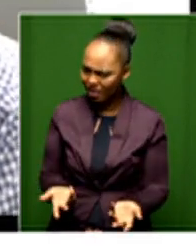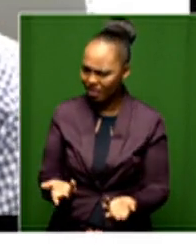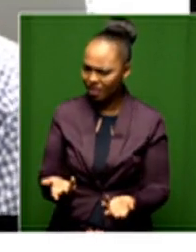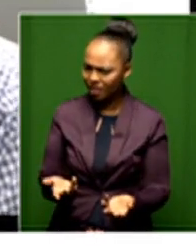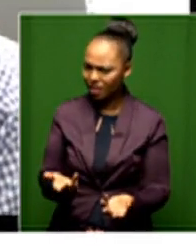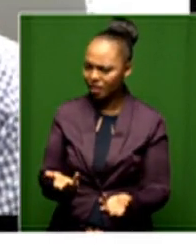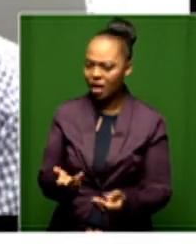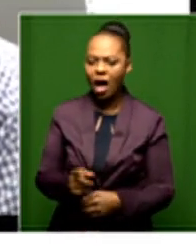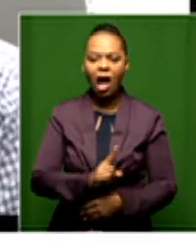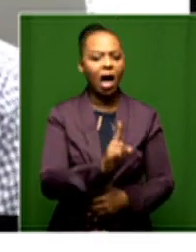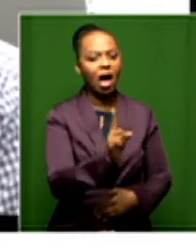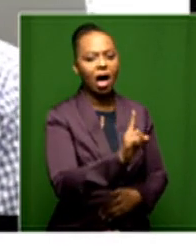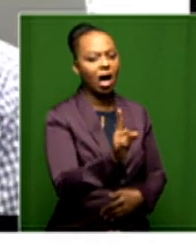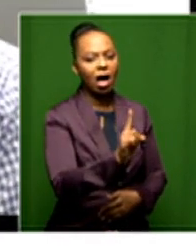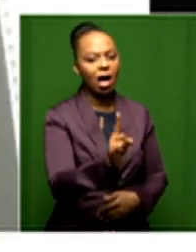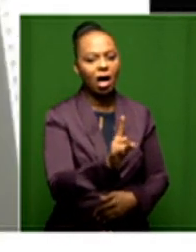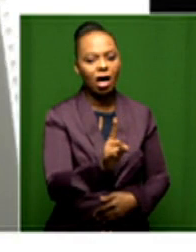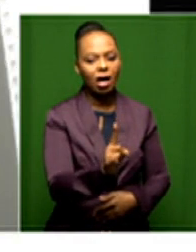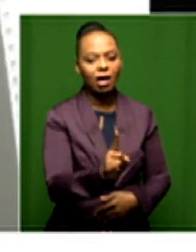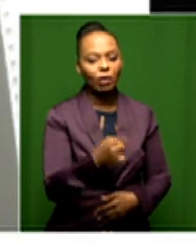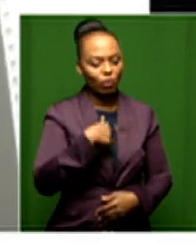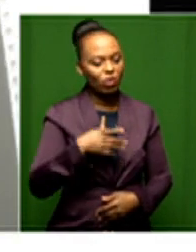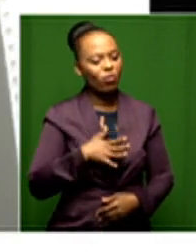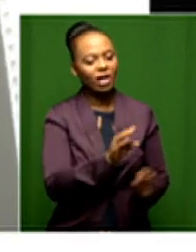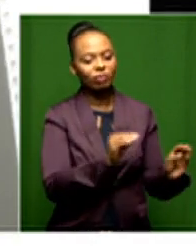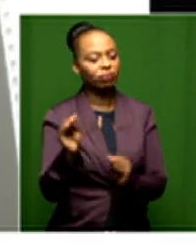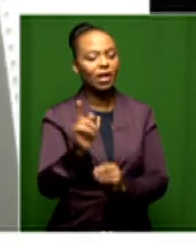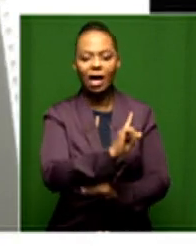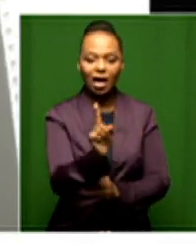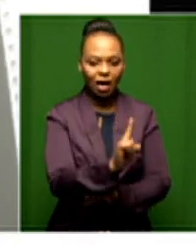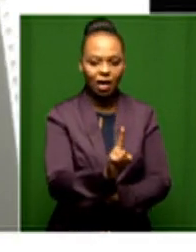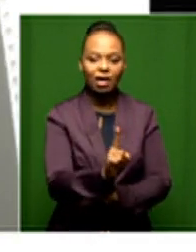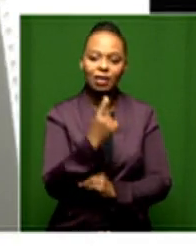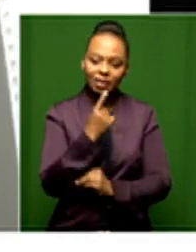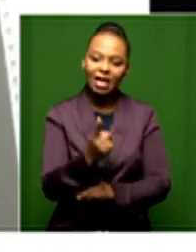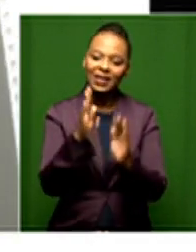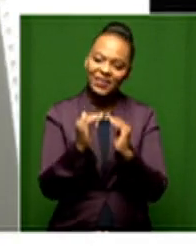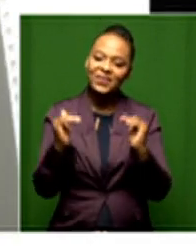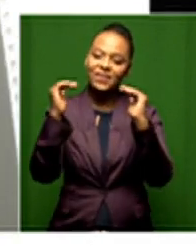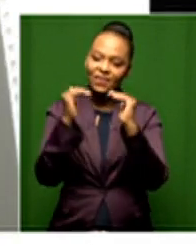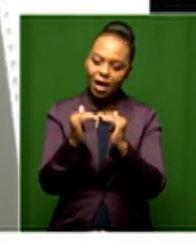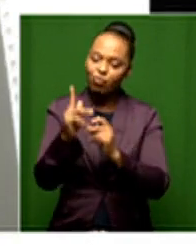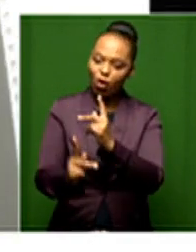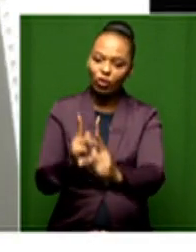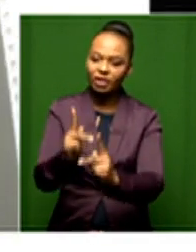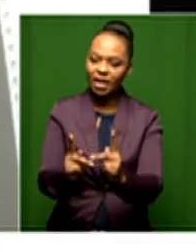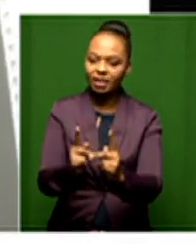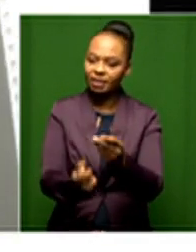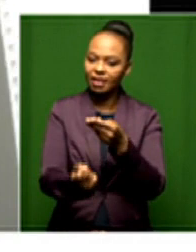No, we don't want it to be delayed. We were just asking that a fair process be undertaken. And then once,